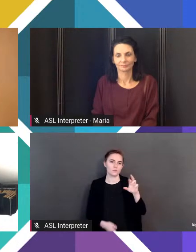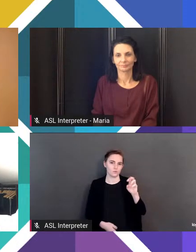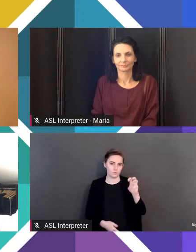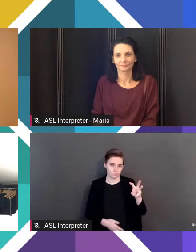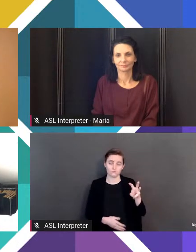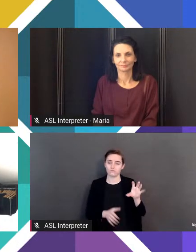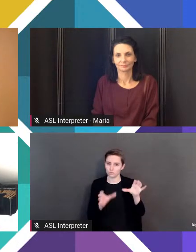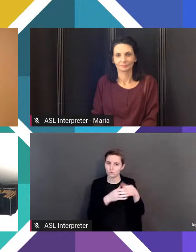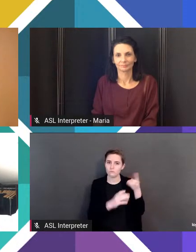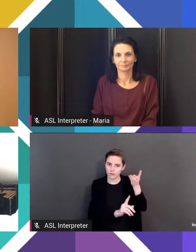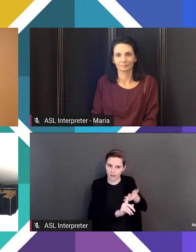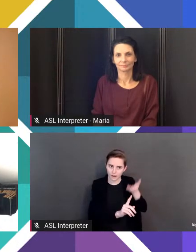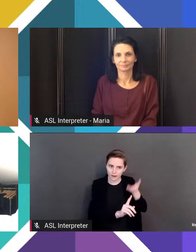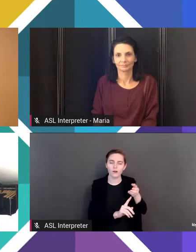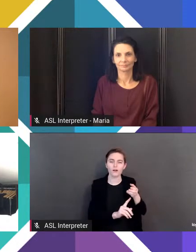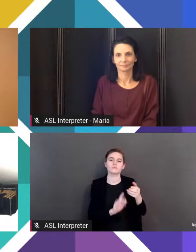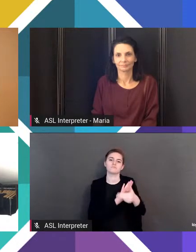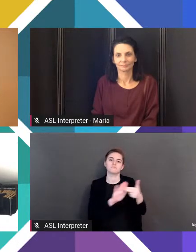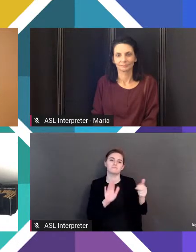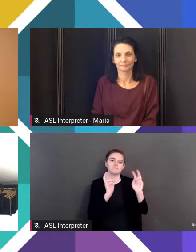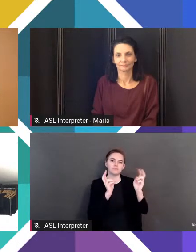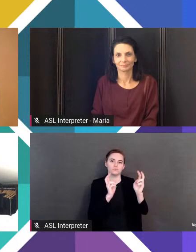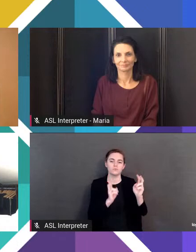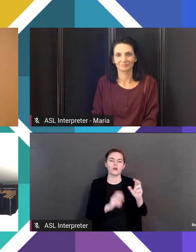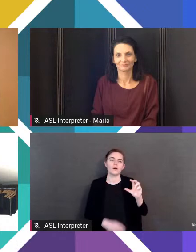by the name of Vogue Evolution, and they